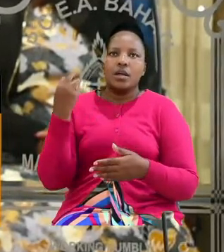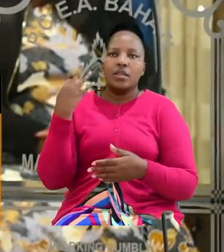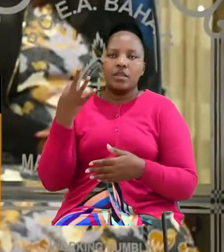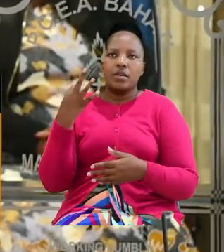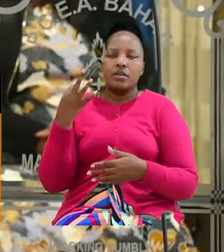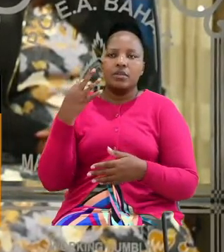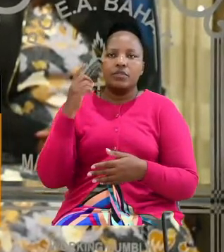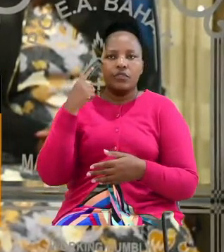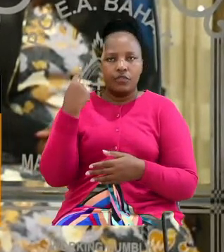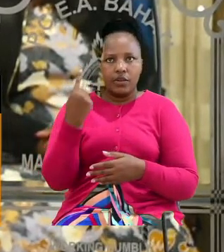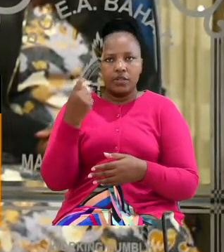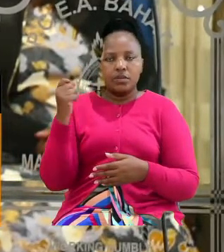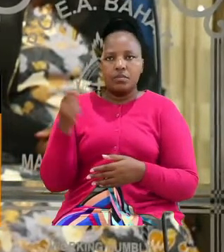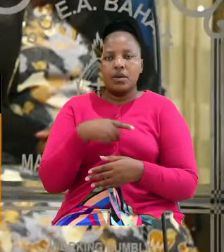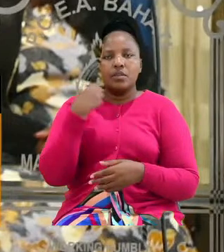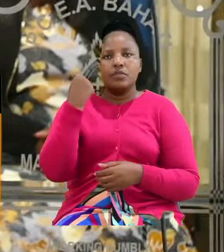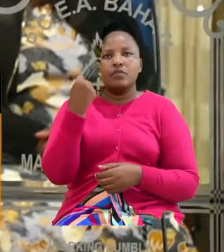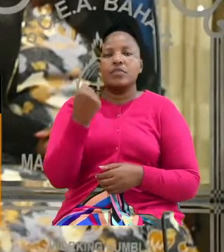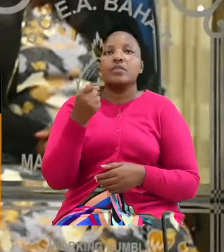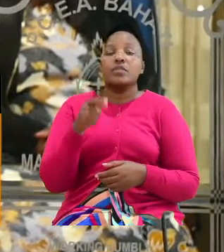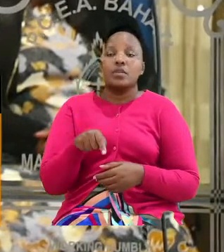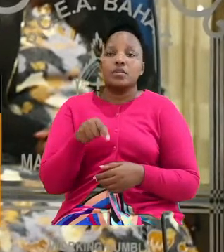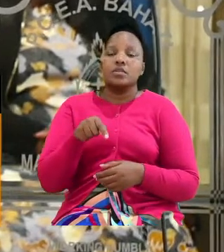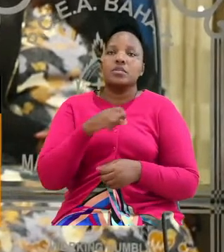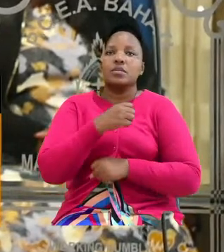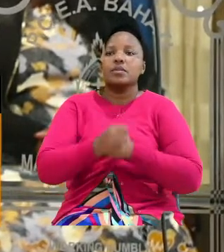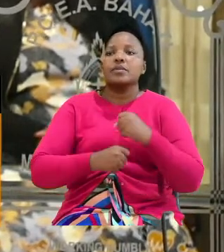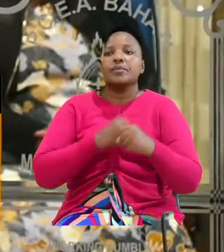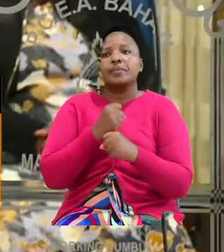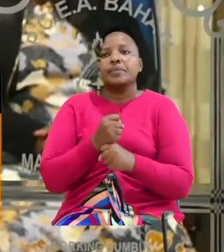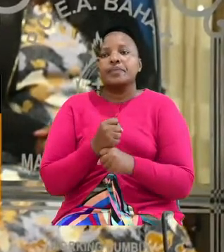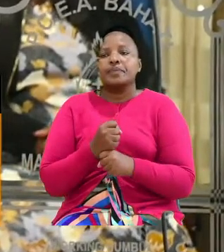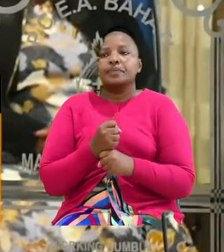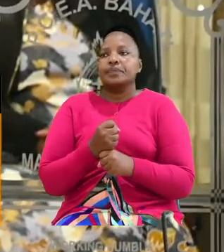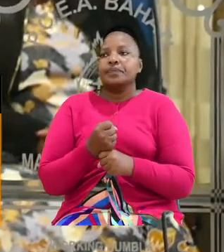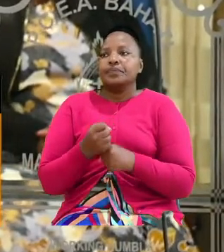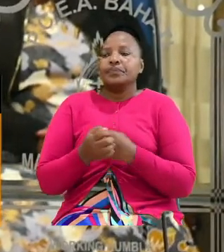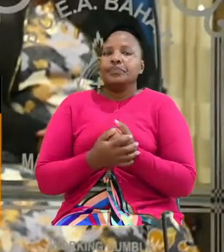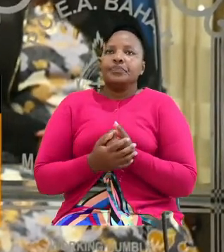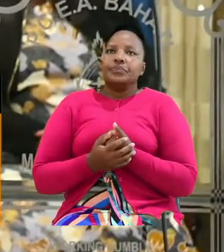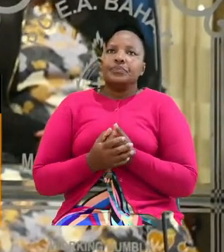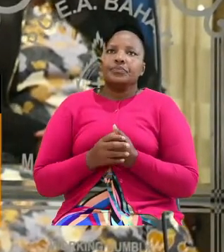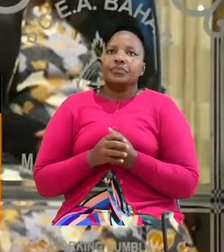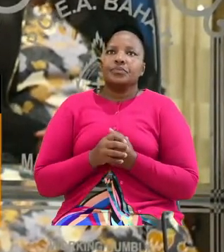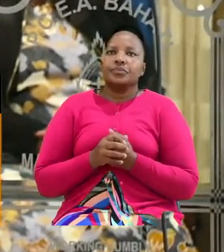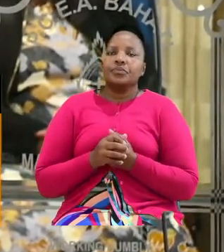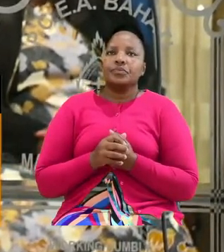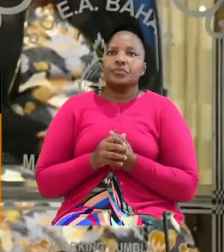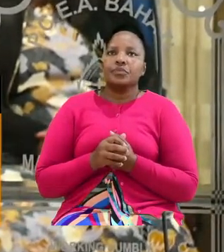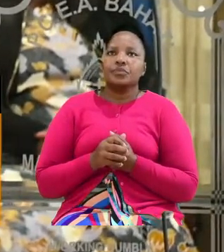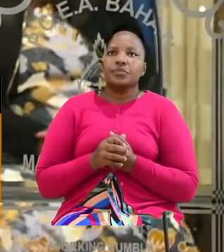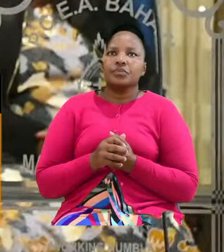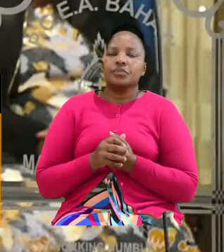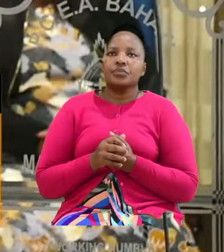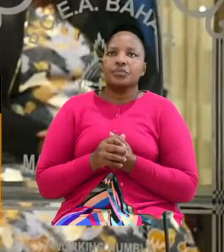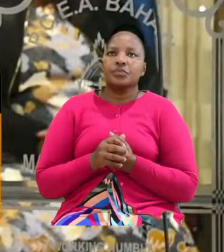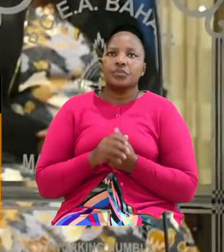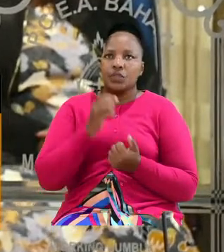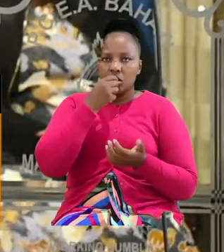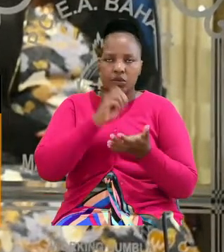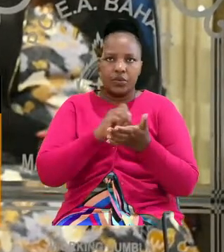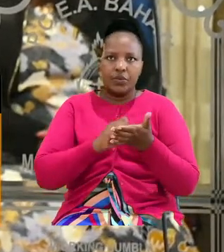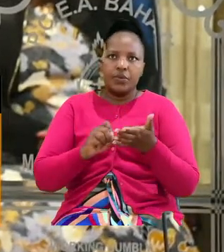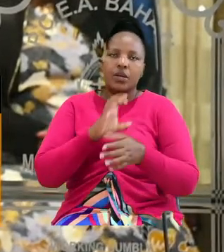of May this year before 5 p.m. to Session Clerk, PCA Bahati